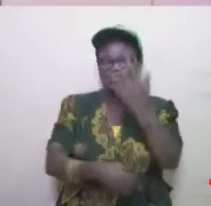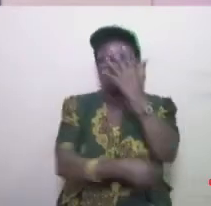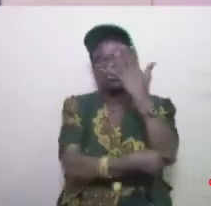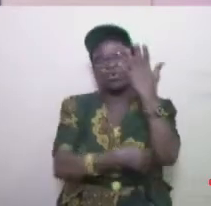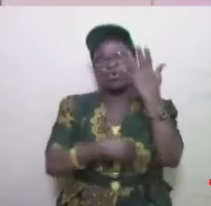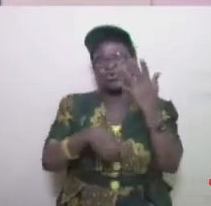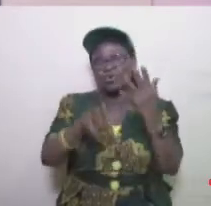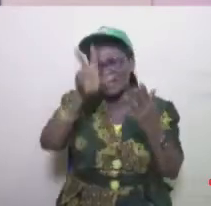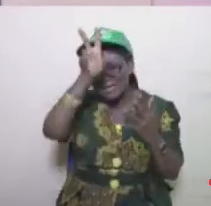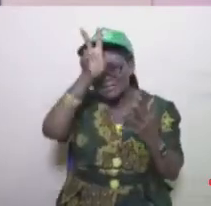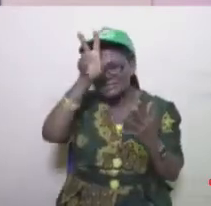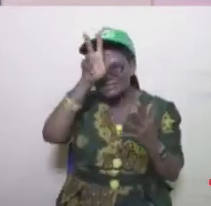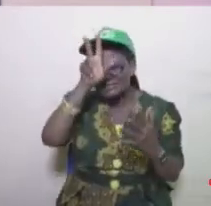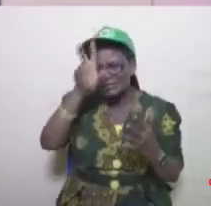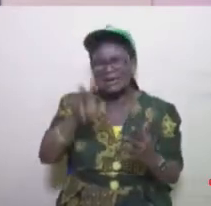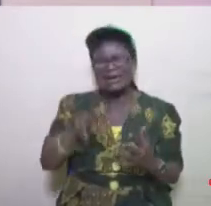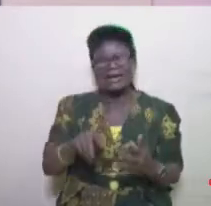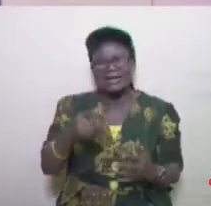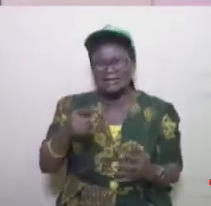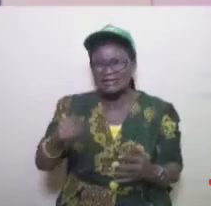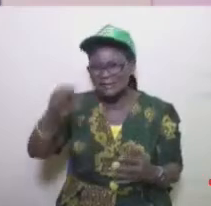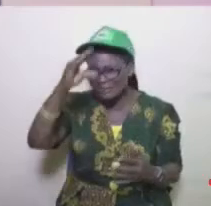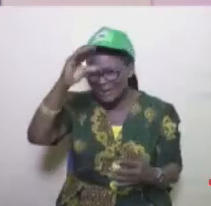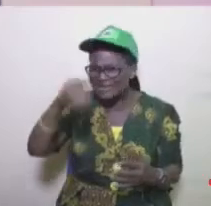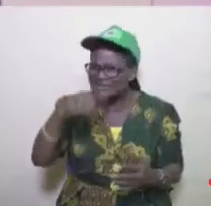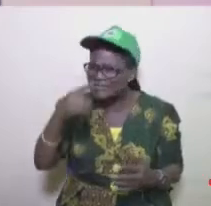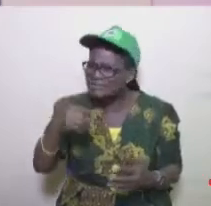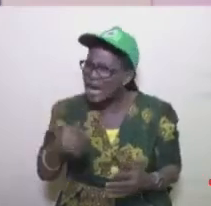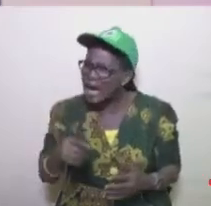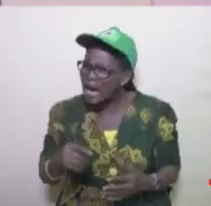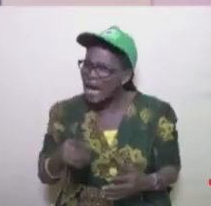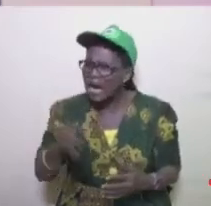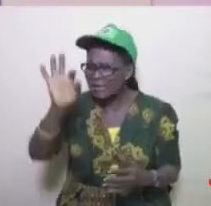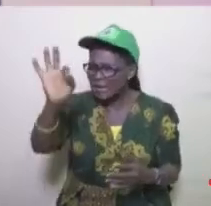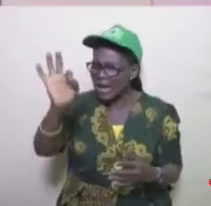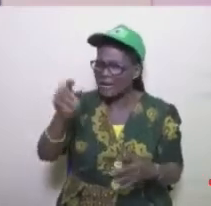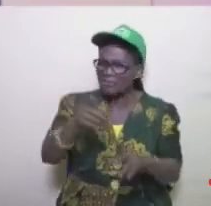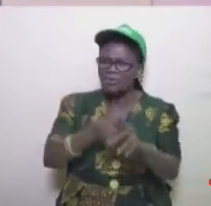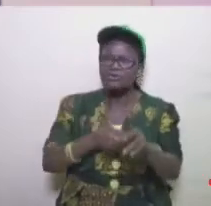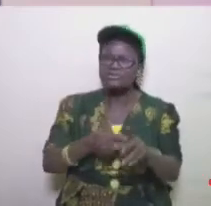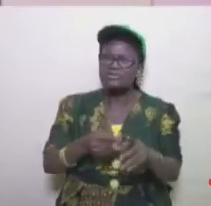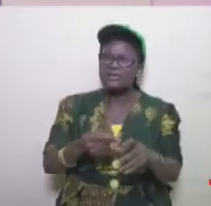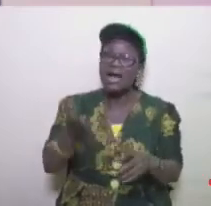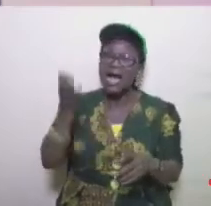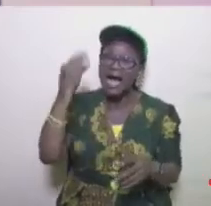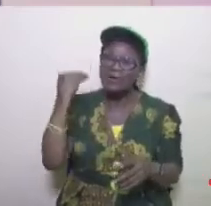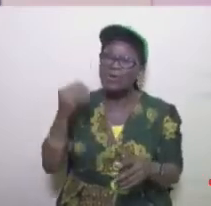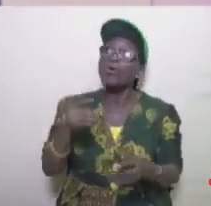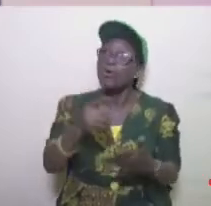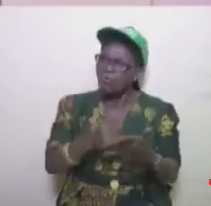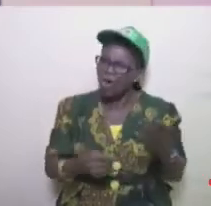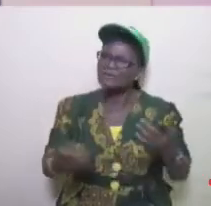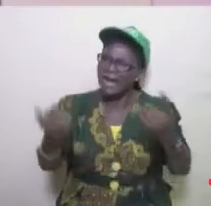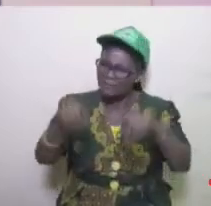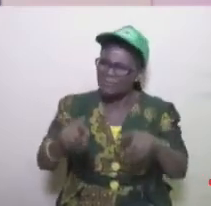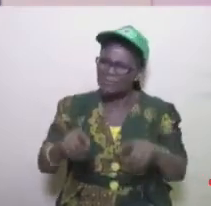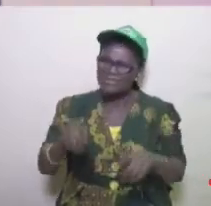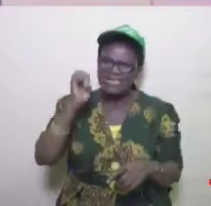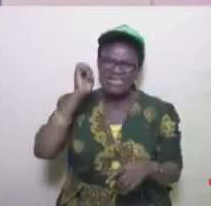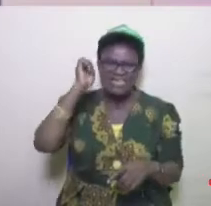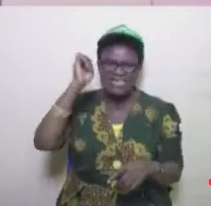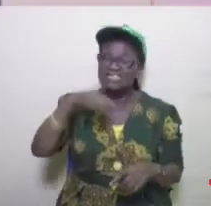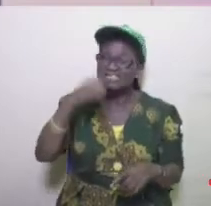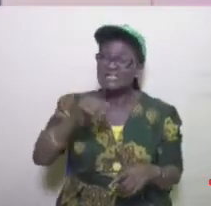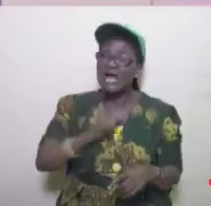I'm sorry. And the man said, 9 months ago, what has happened? He said, I'm suffering in silence. The man said,